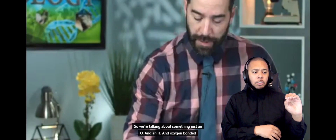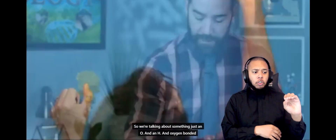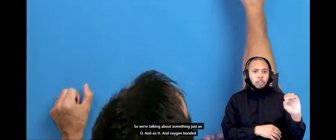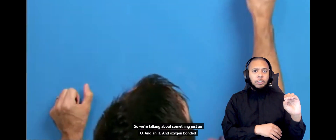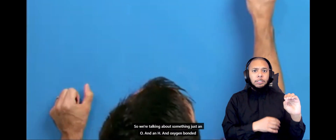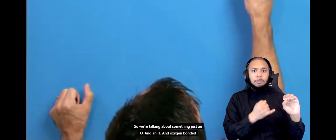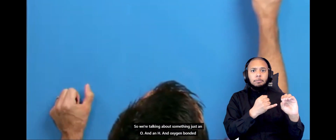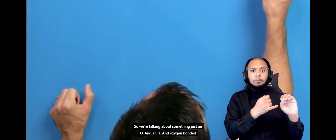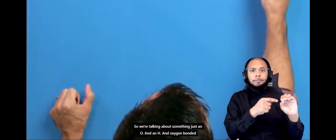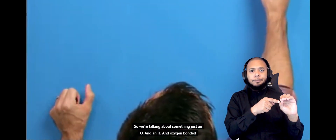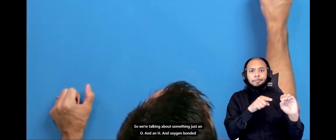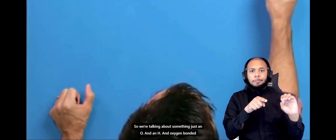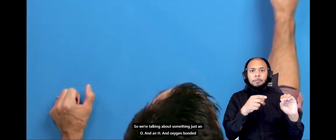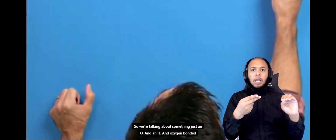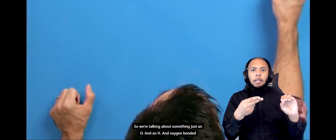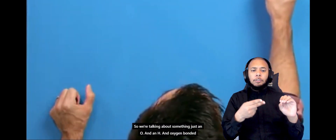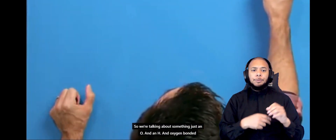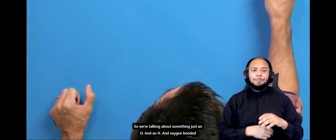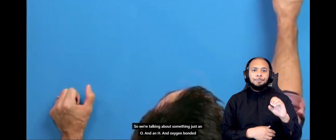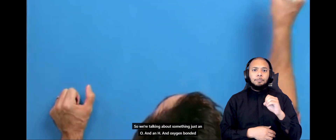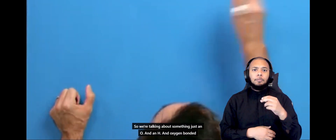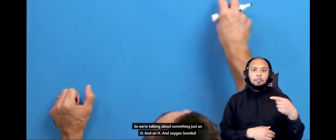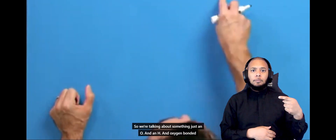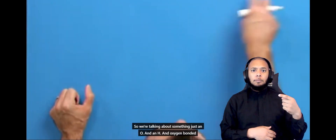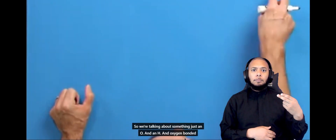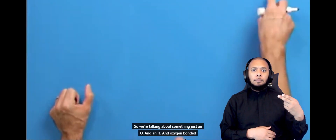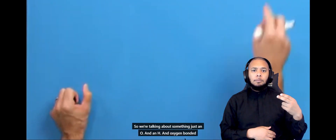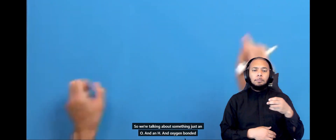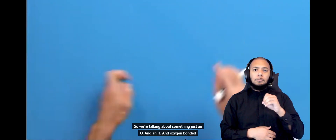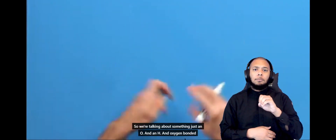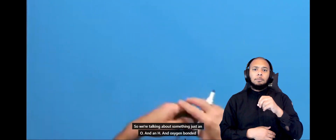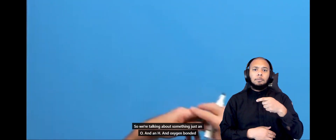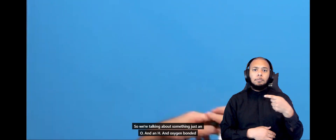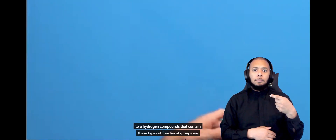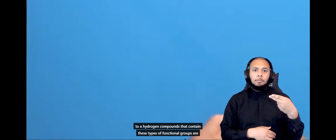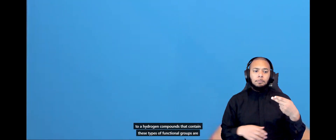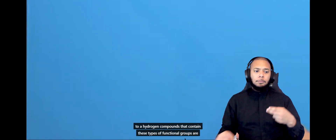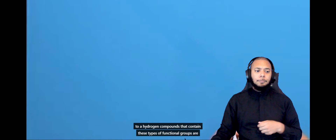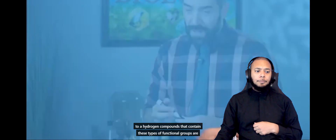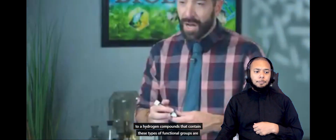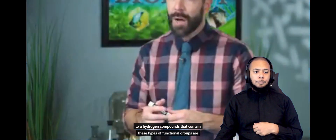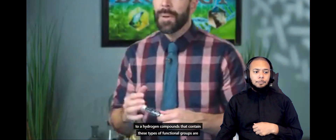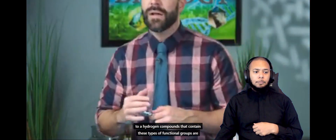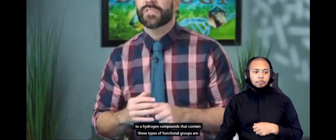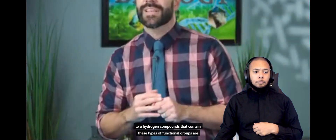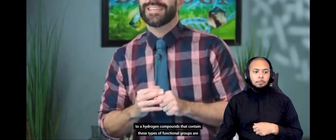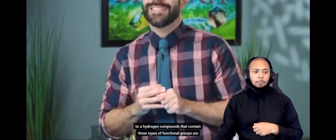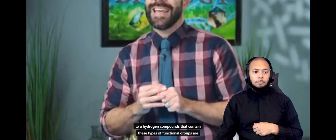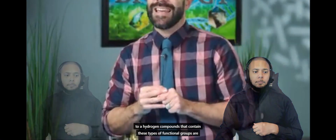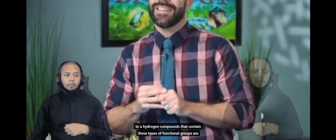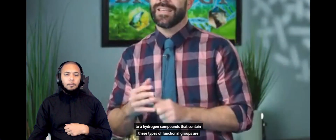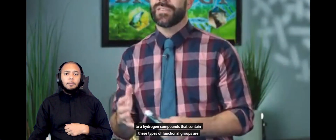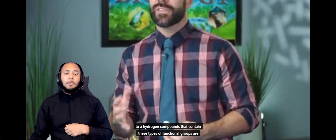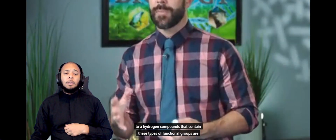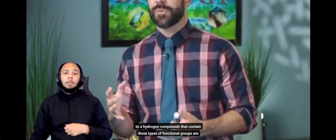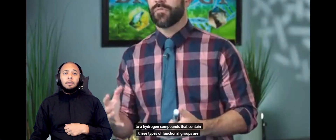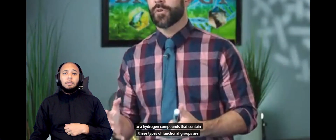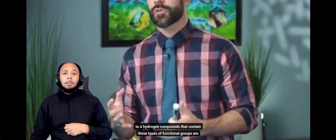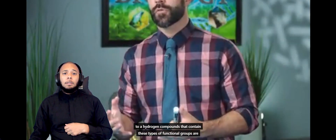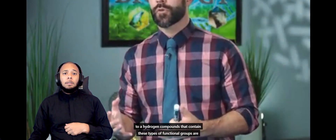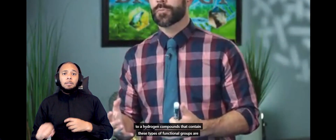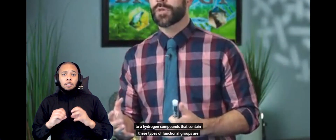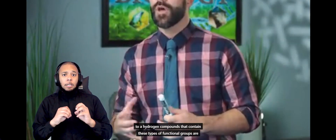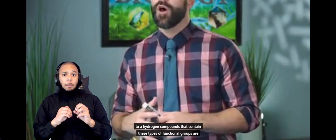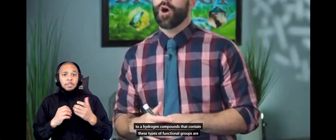we're talking about something just an O and an H, an oxygen bonded to a hydrogen. Compounds that contain these types